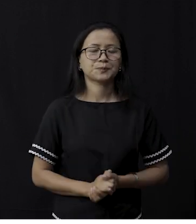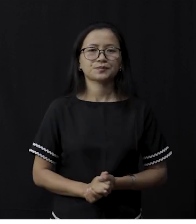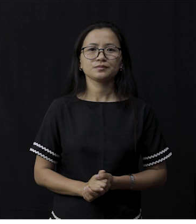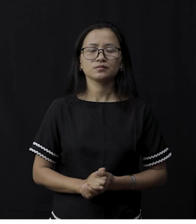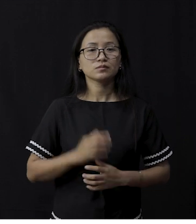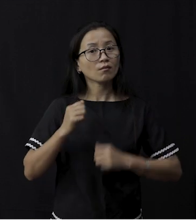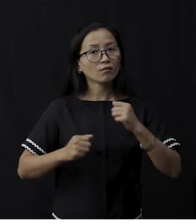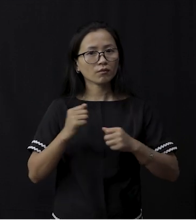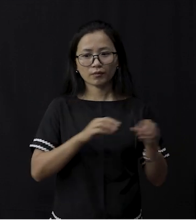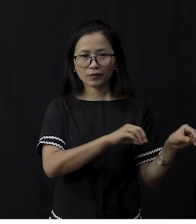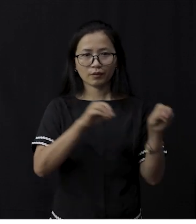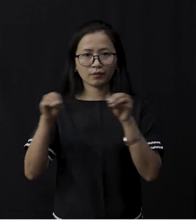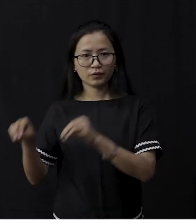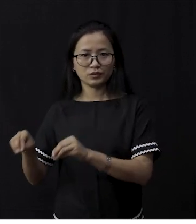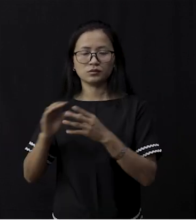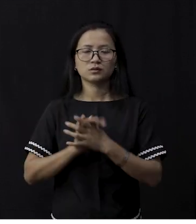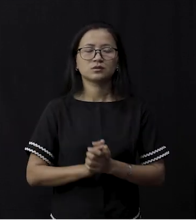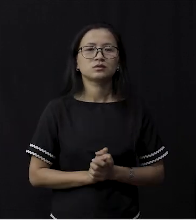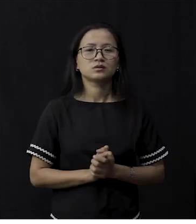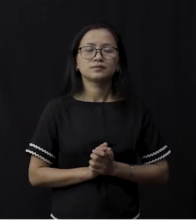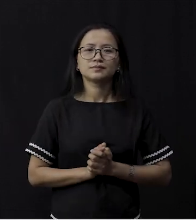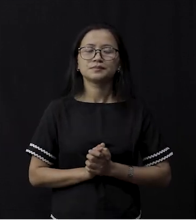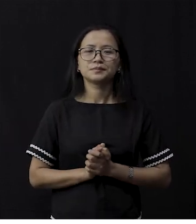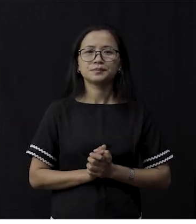So hurry up, move on.